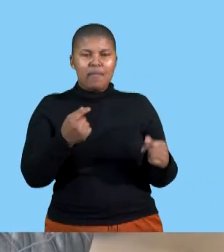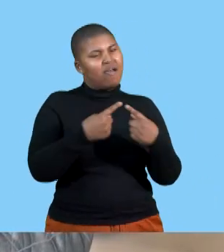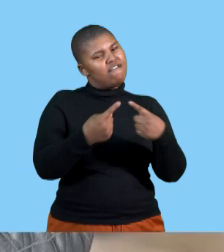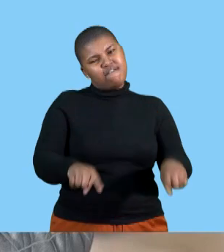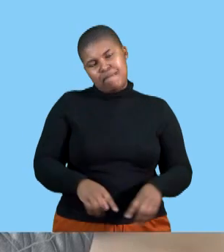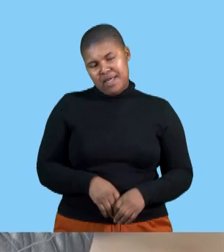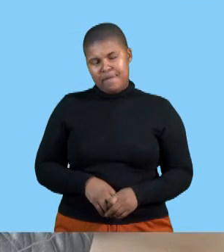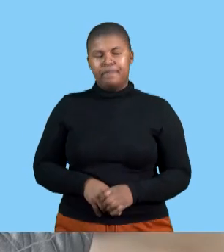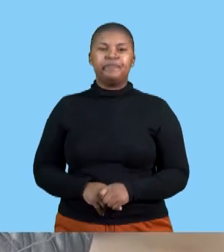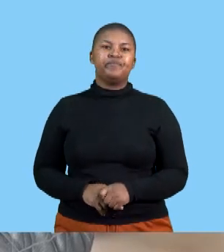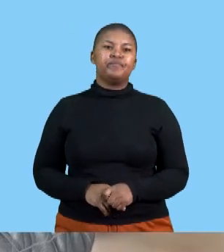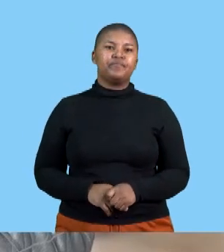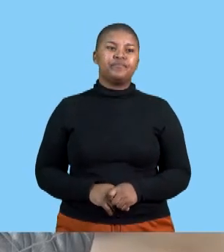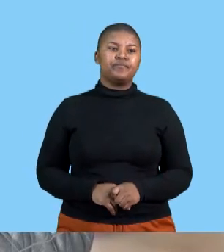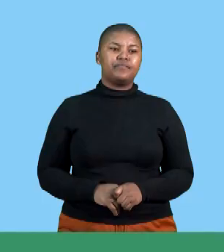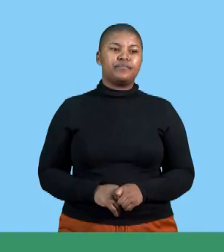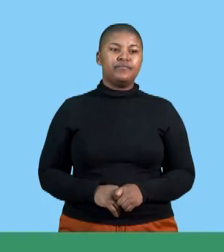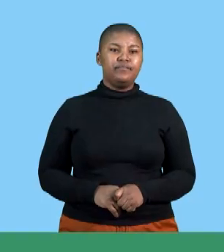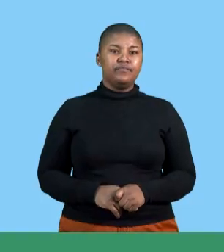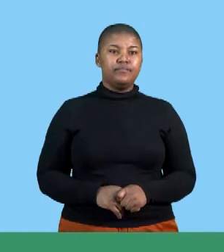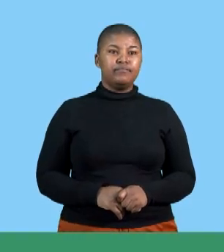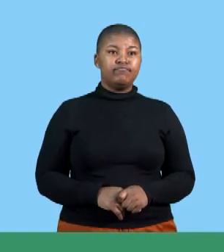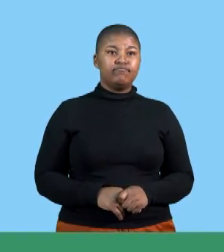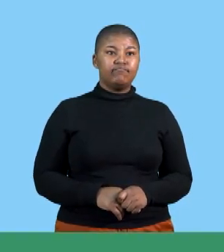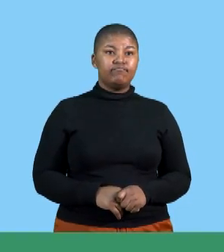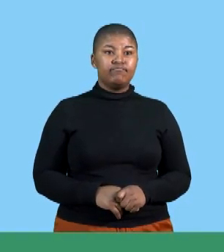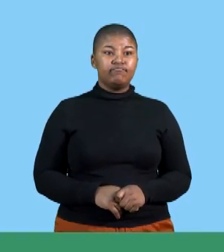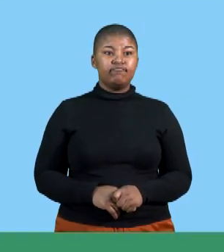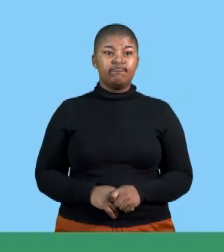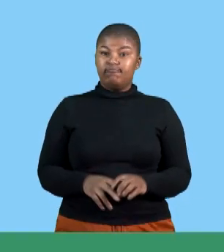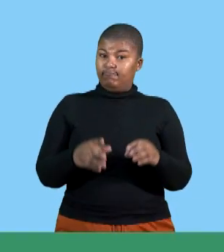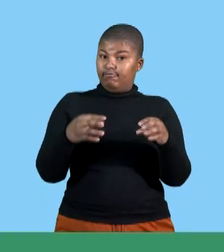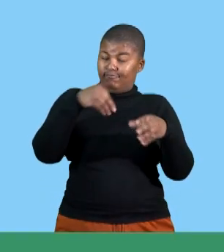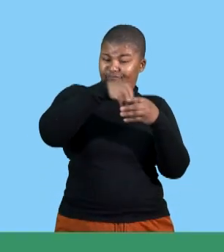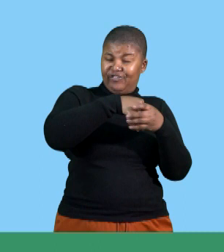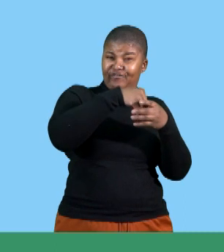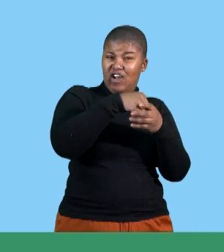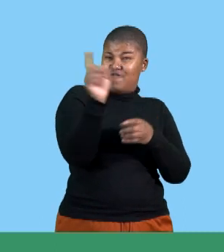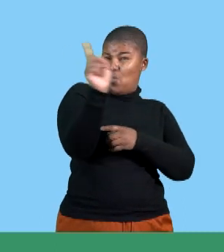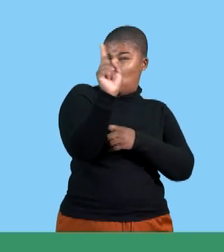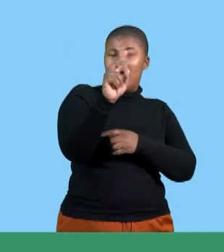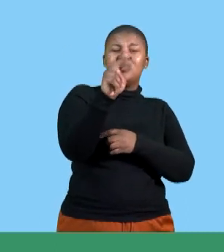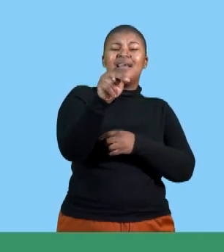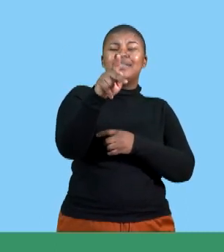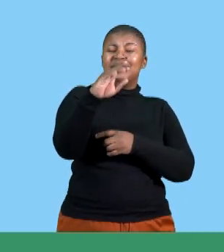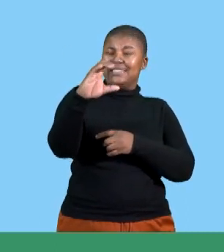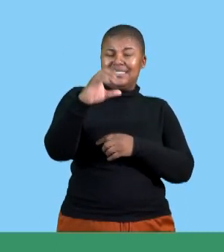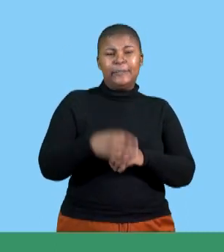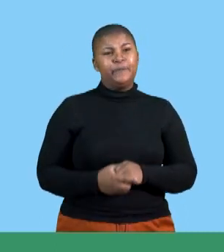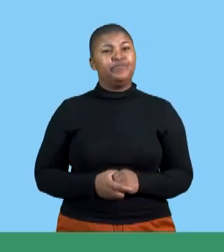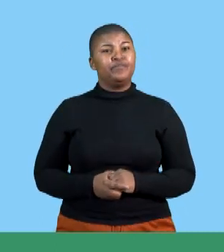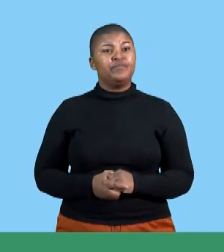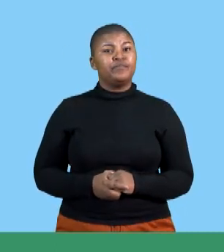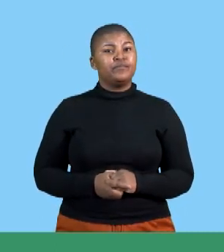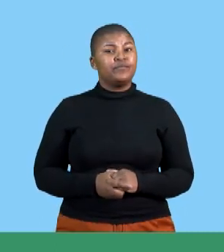gain. Now, let's look at the characteristics of NPC. The main aim is to provide a service and not